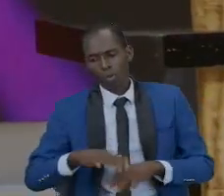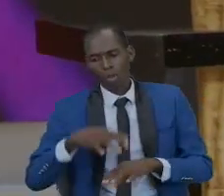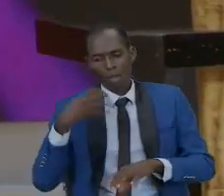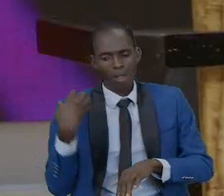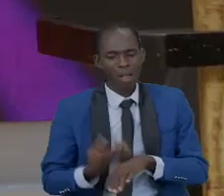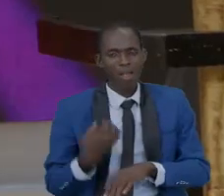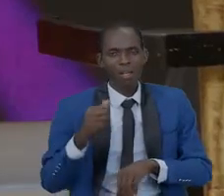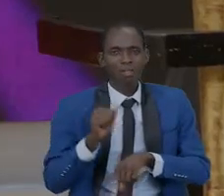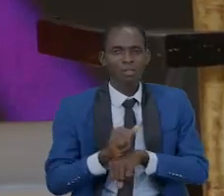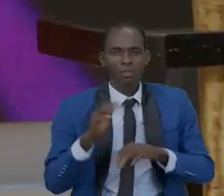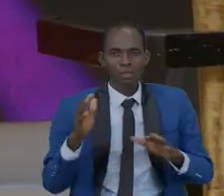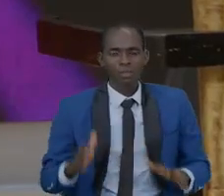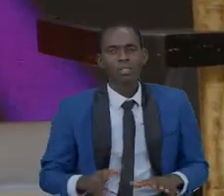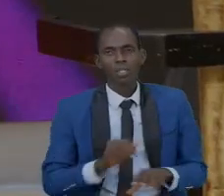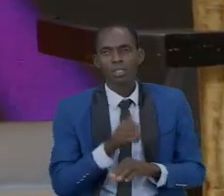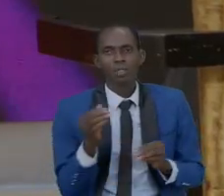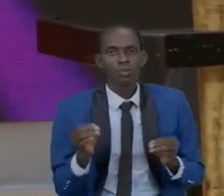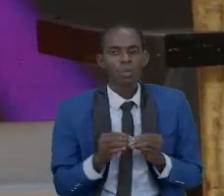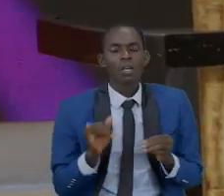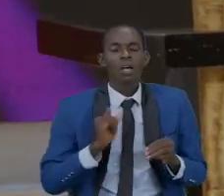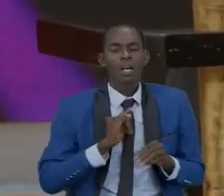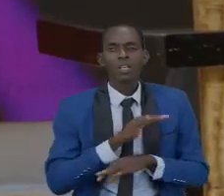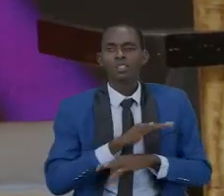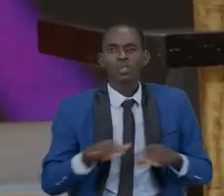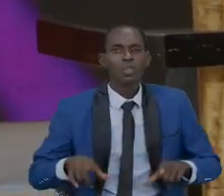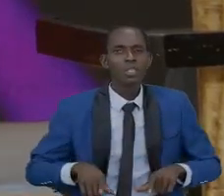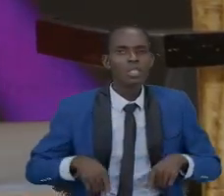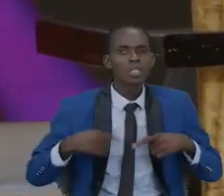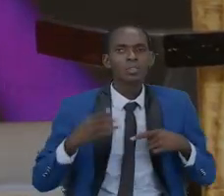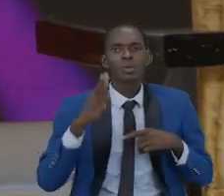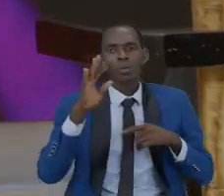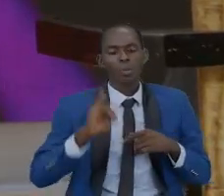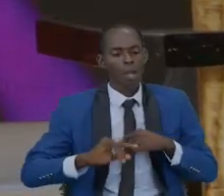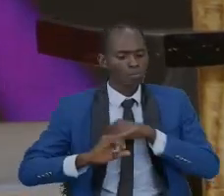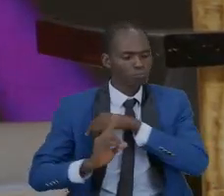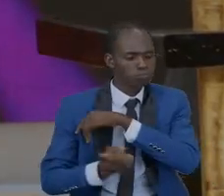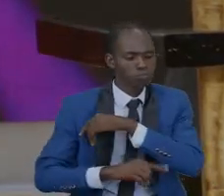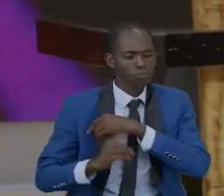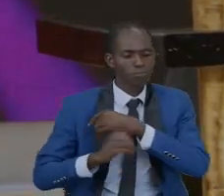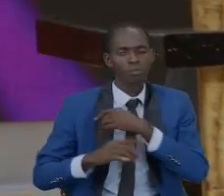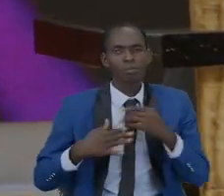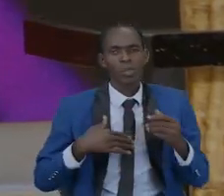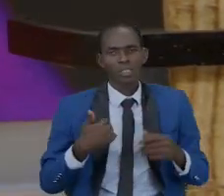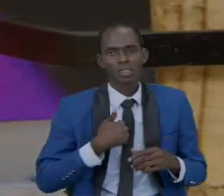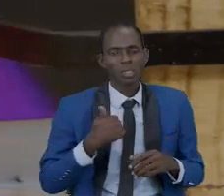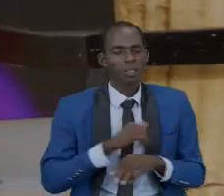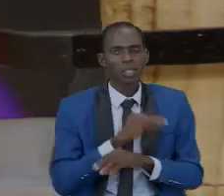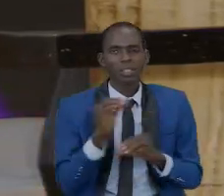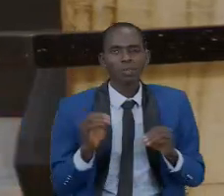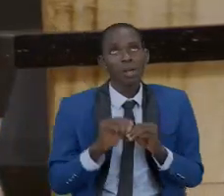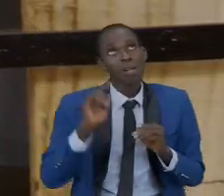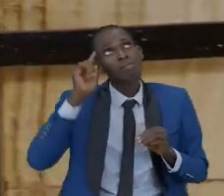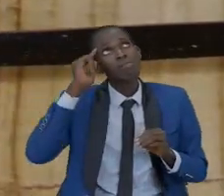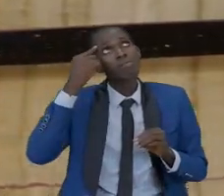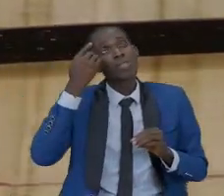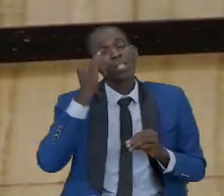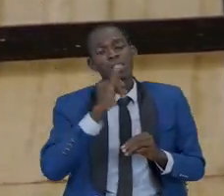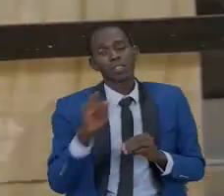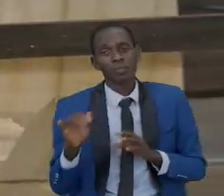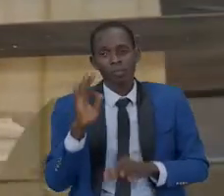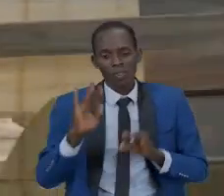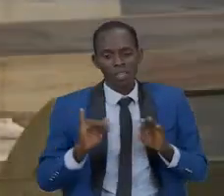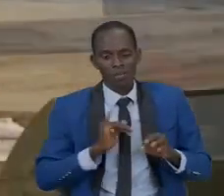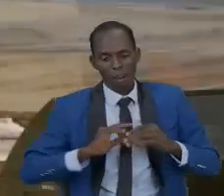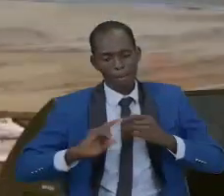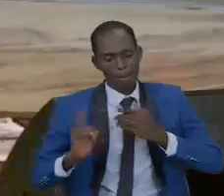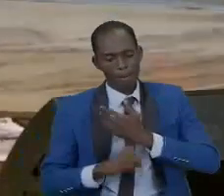by walking on Pebbles anymore I don't live by punishing myself anymore thinking if I I